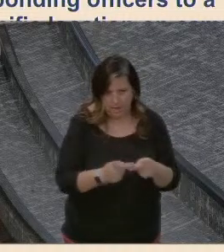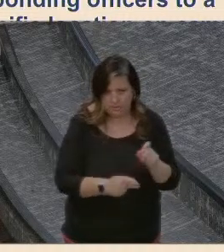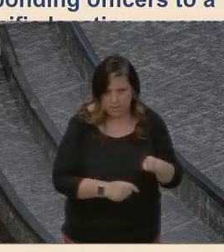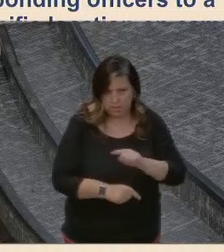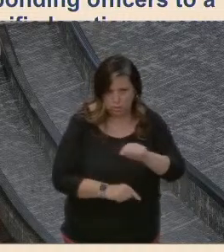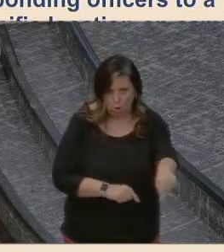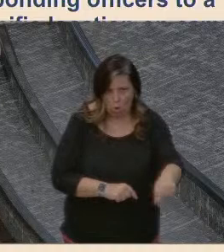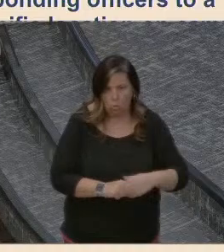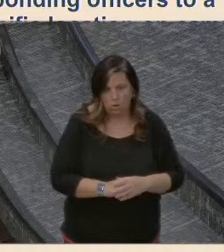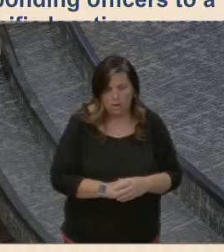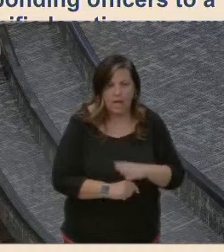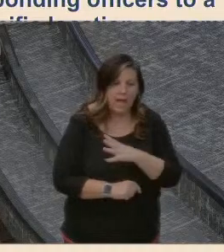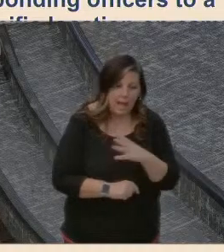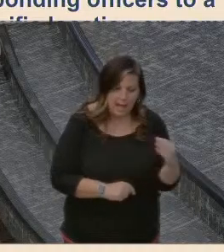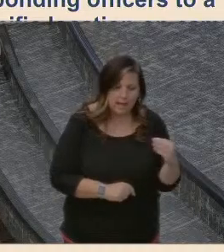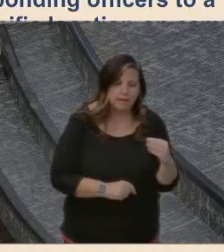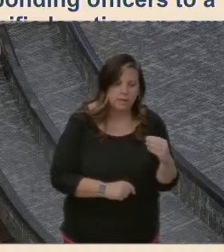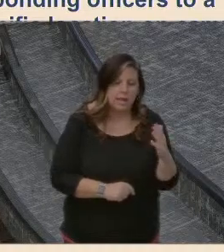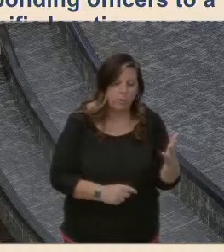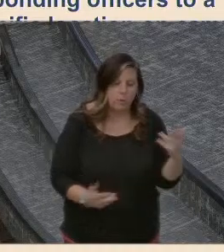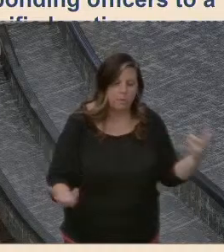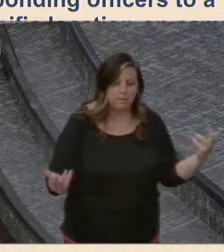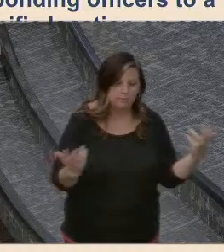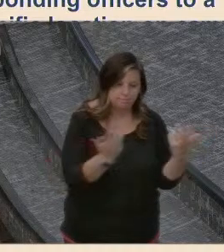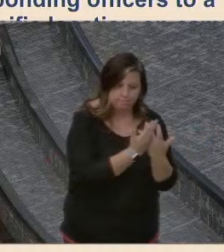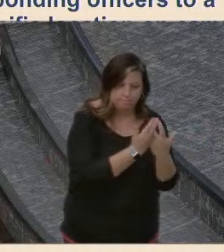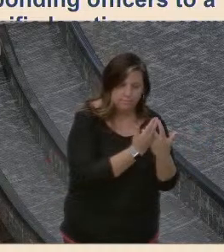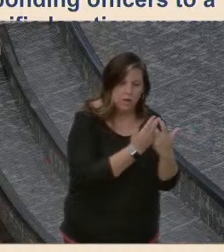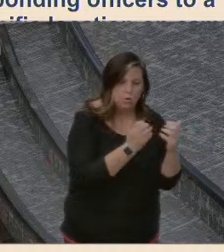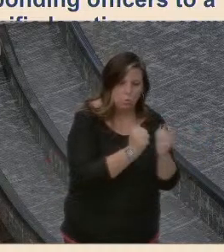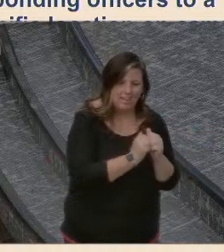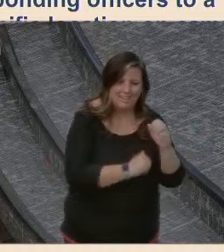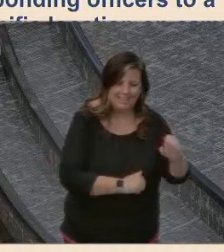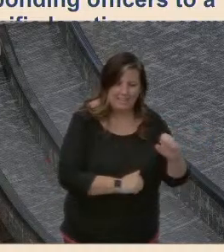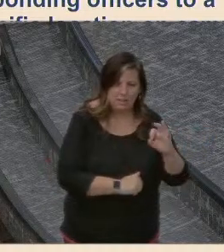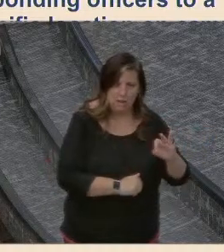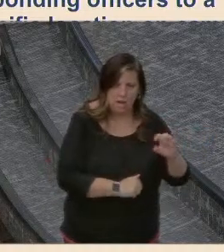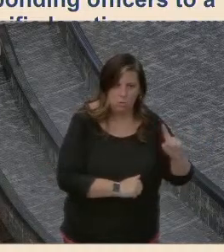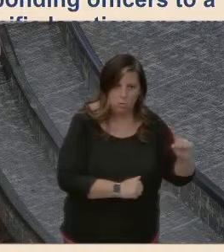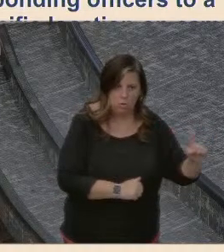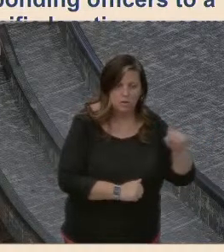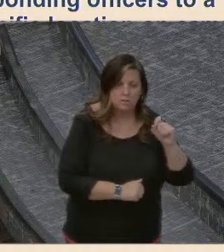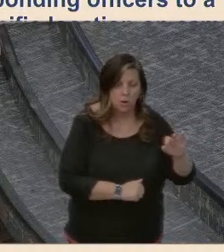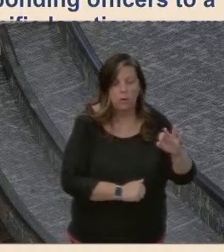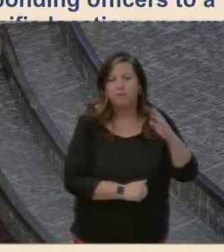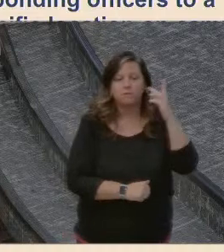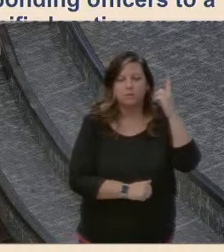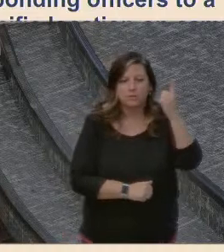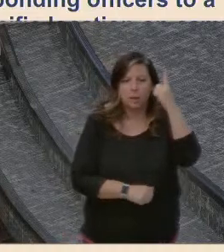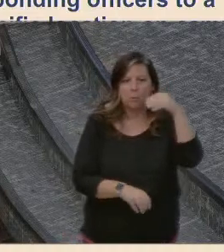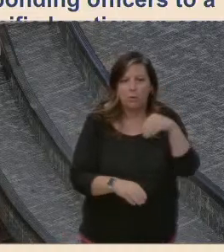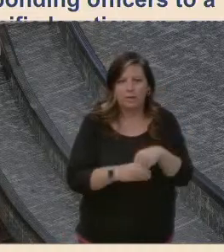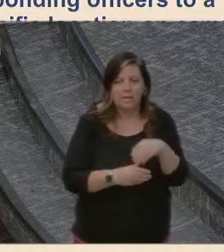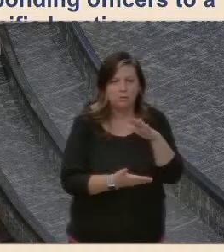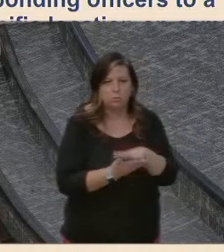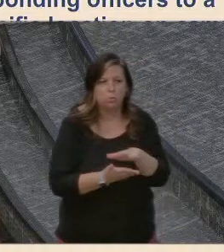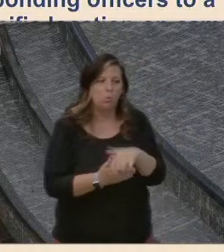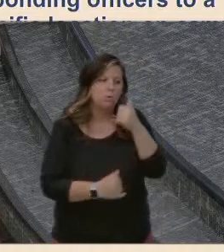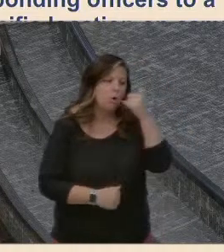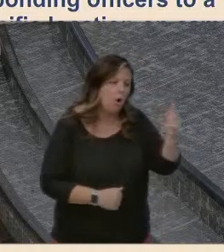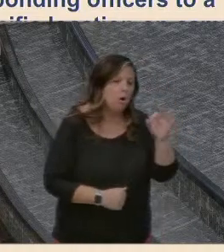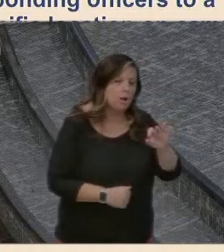they would be tied in with E911, if an individual within the school made a call to 911, it'll